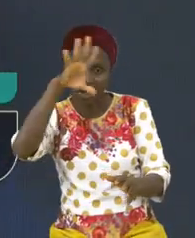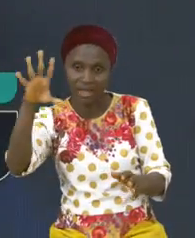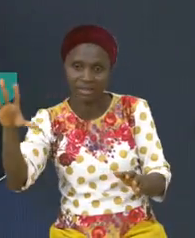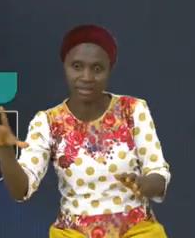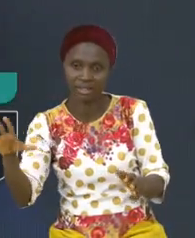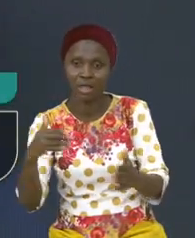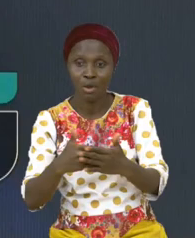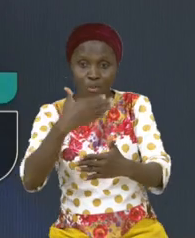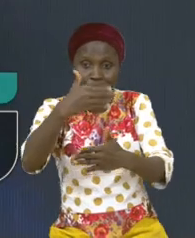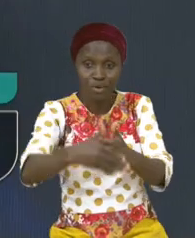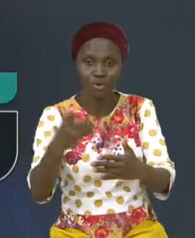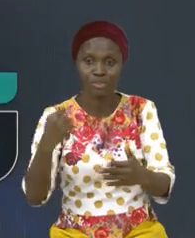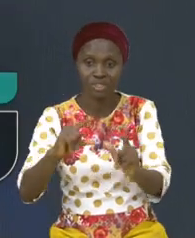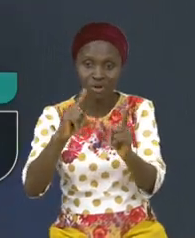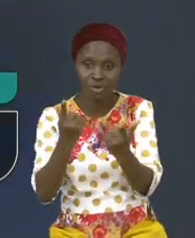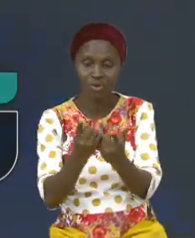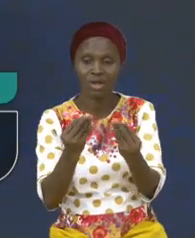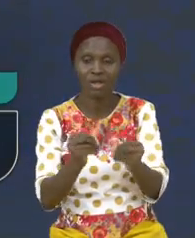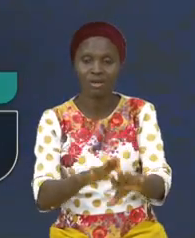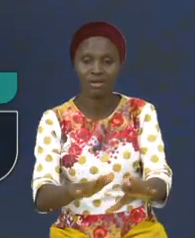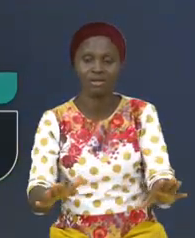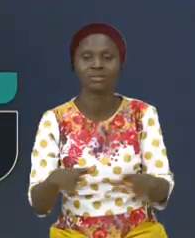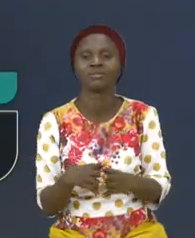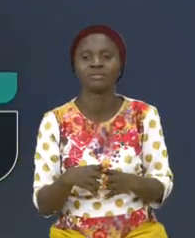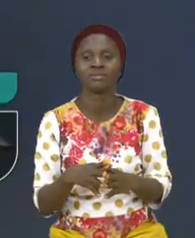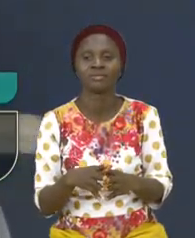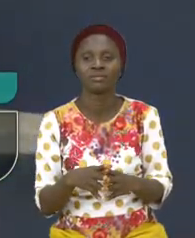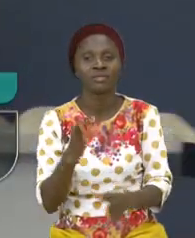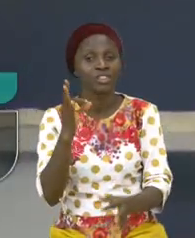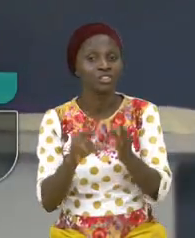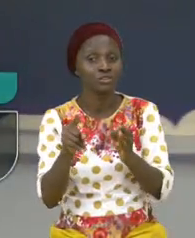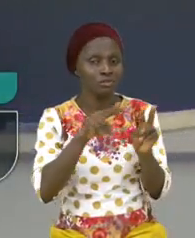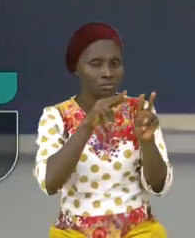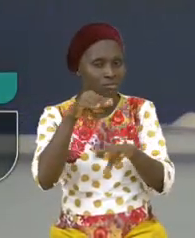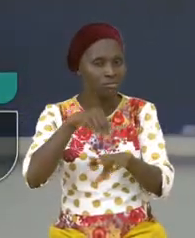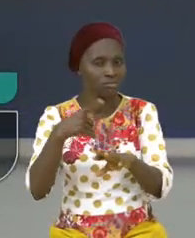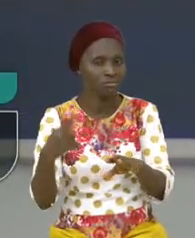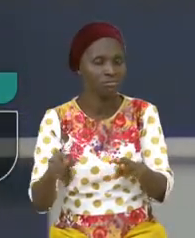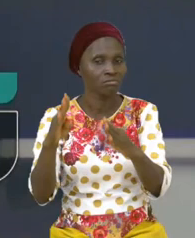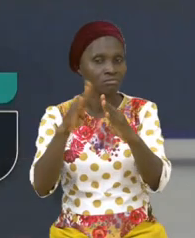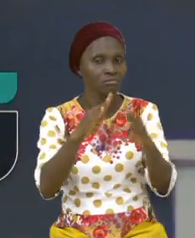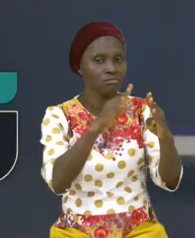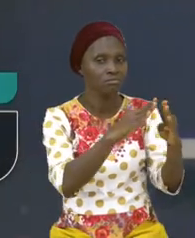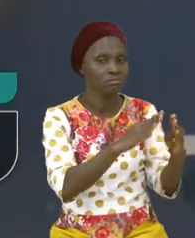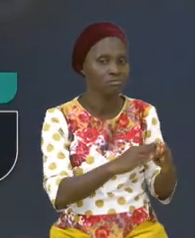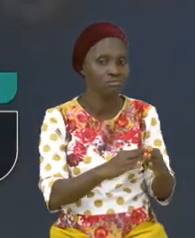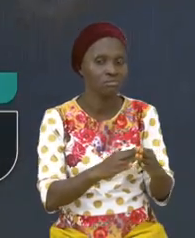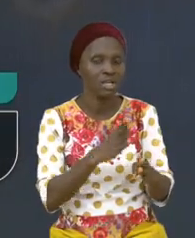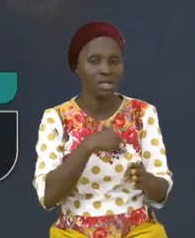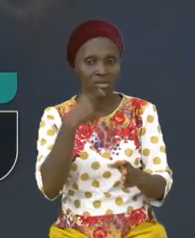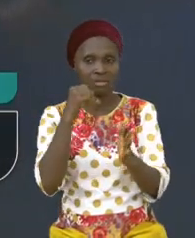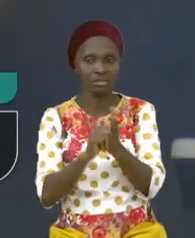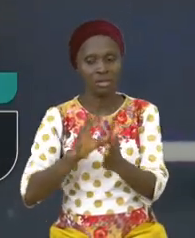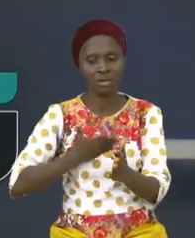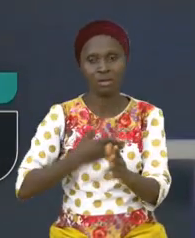land. Leading light. If you look at your community and you see people,